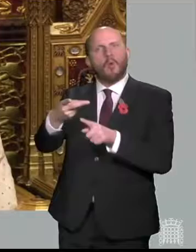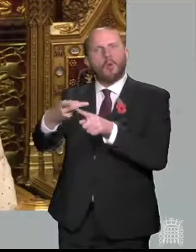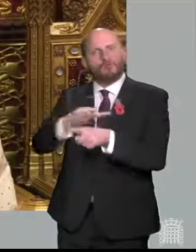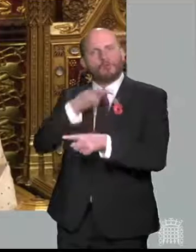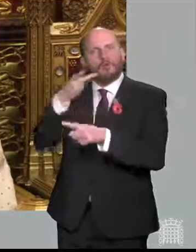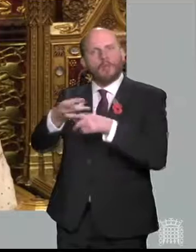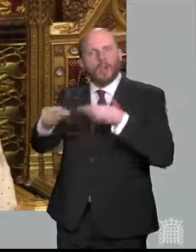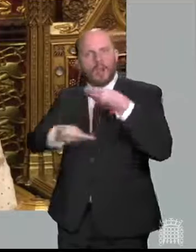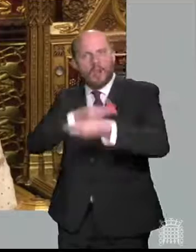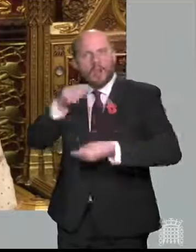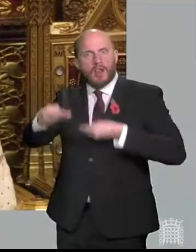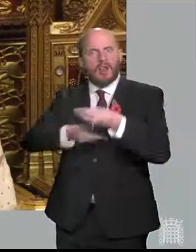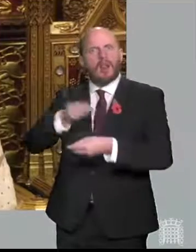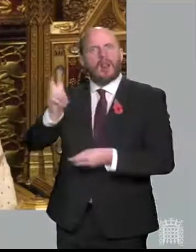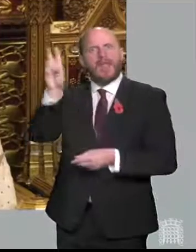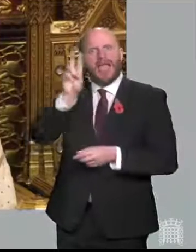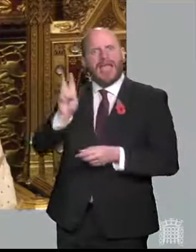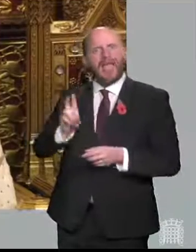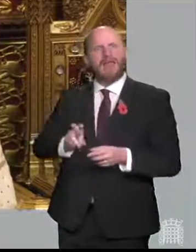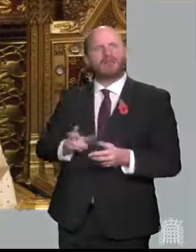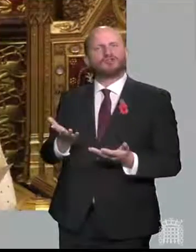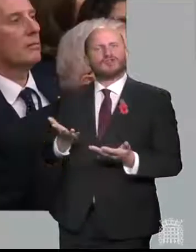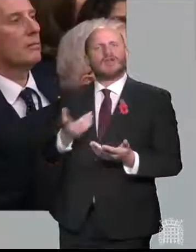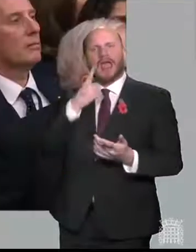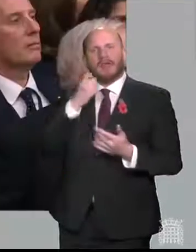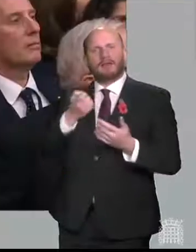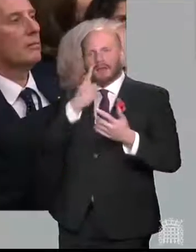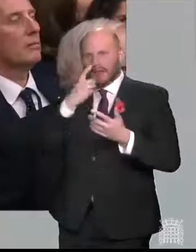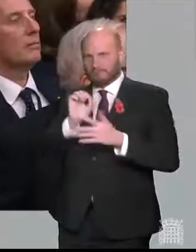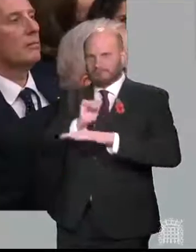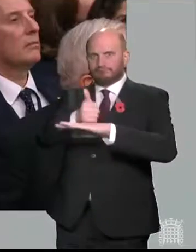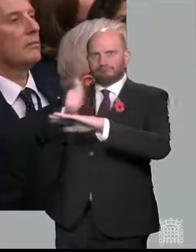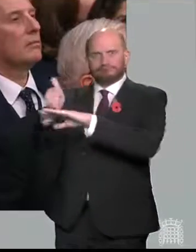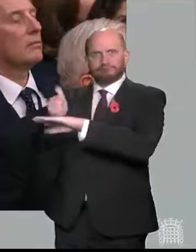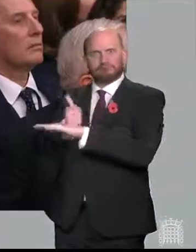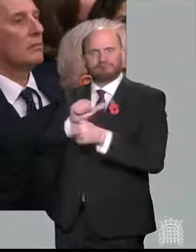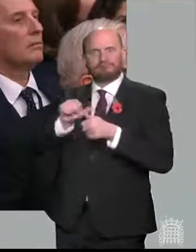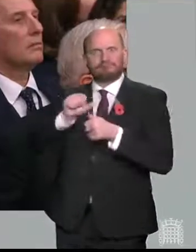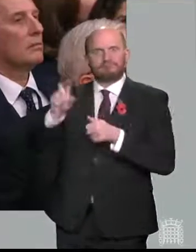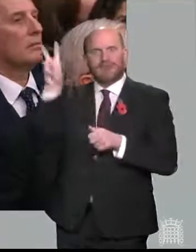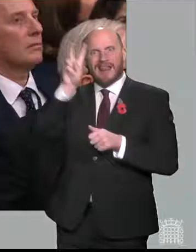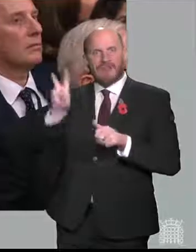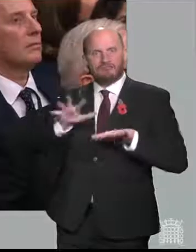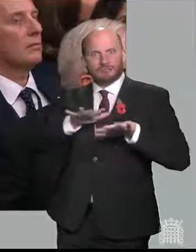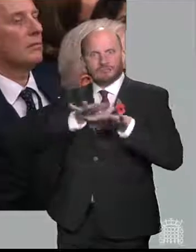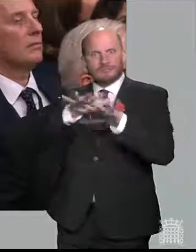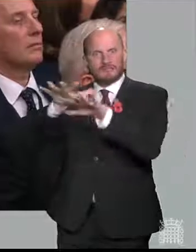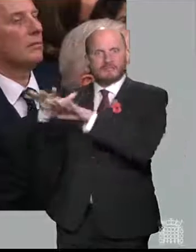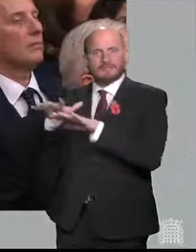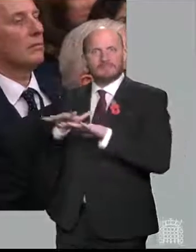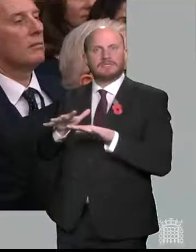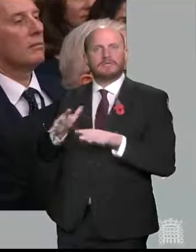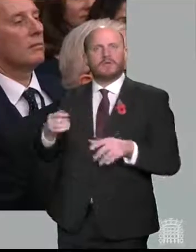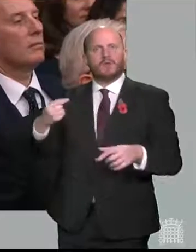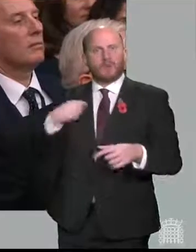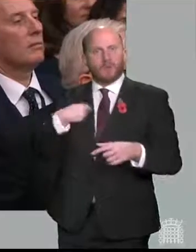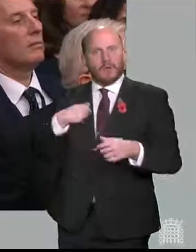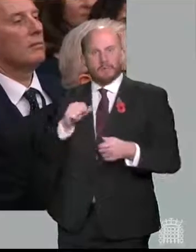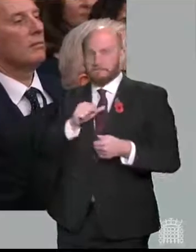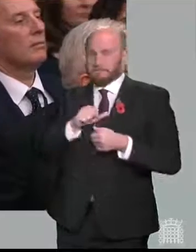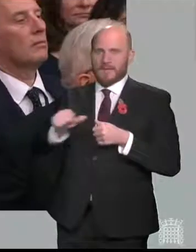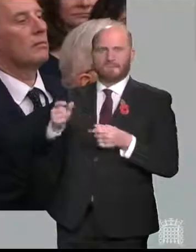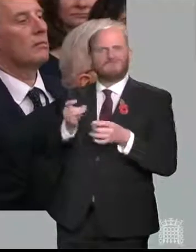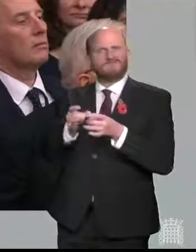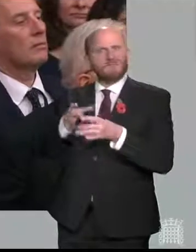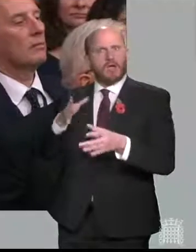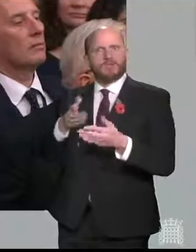and reform grid connections, building on the United Kingdom's track record of decarbonising faster than other